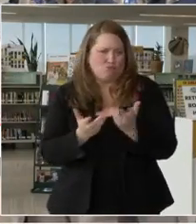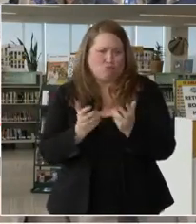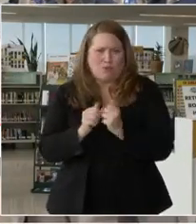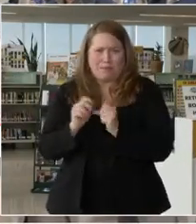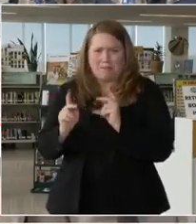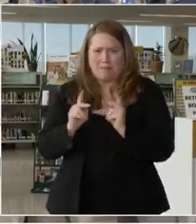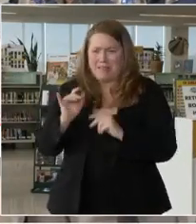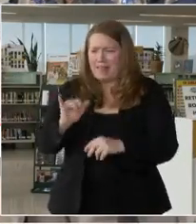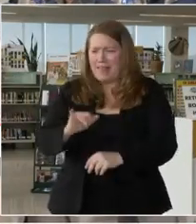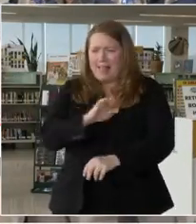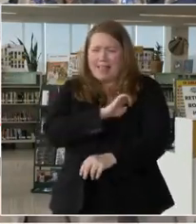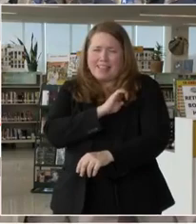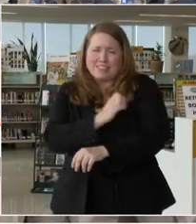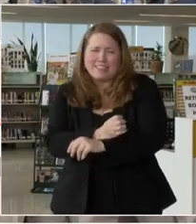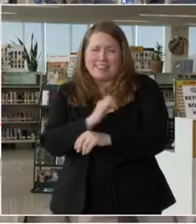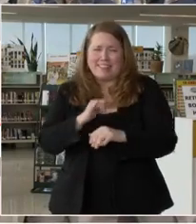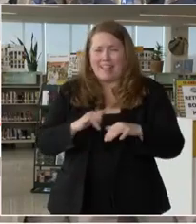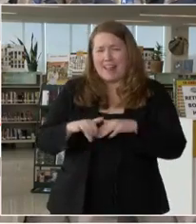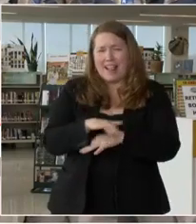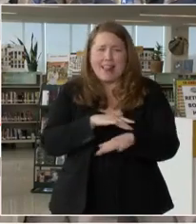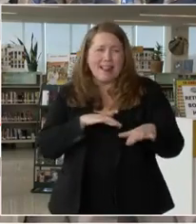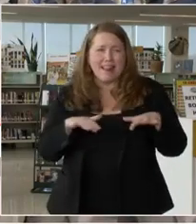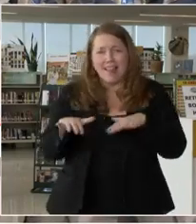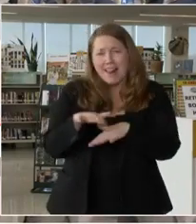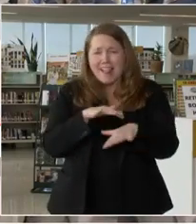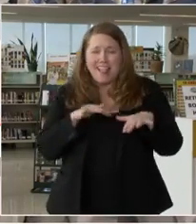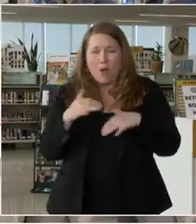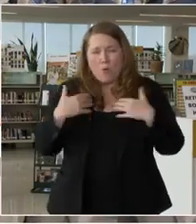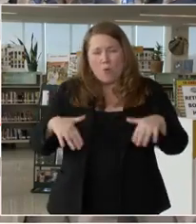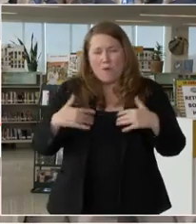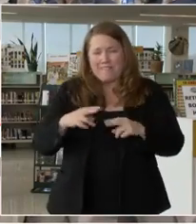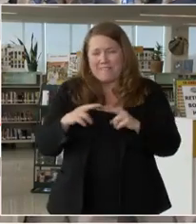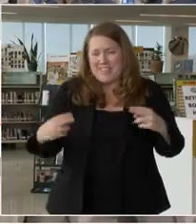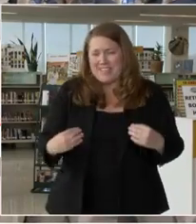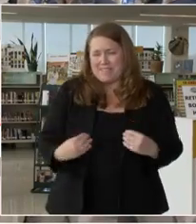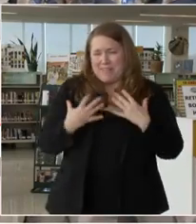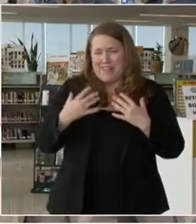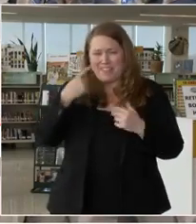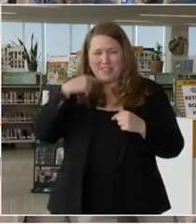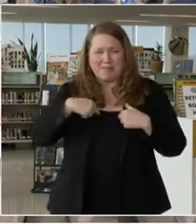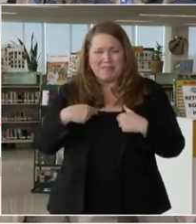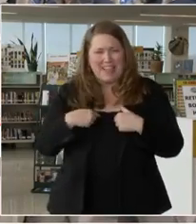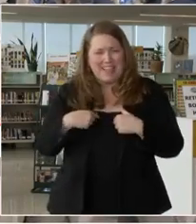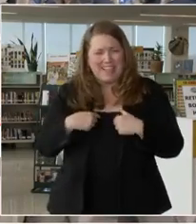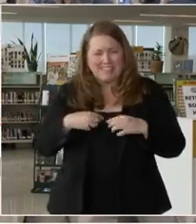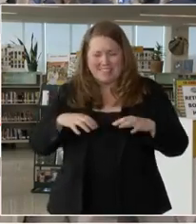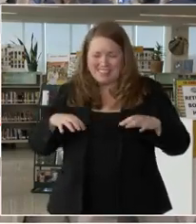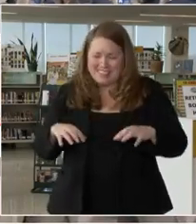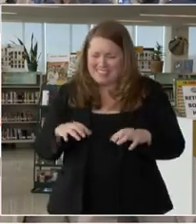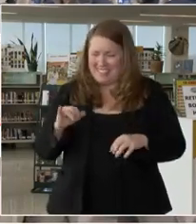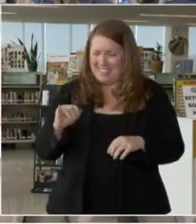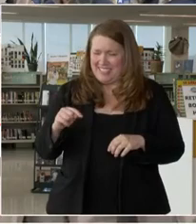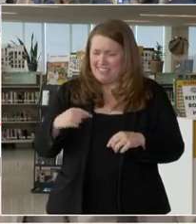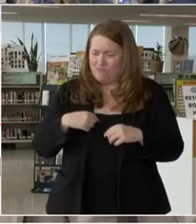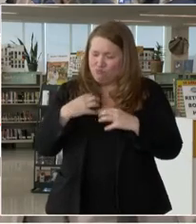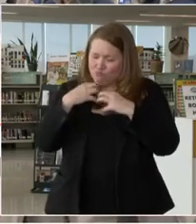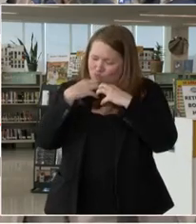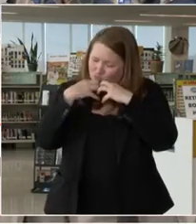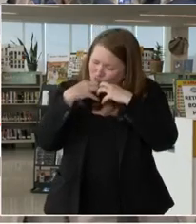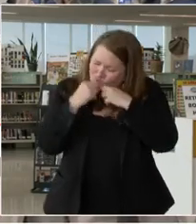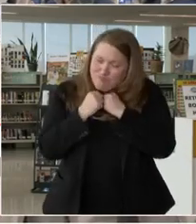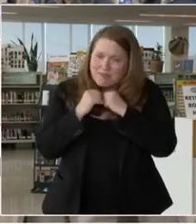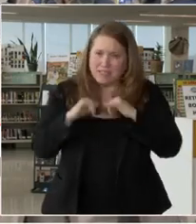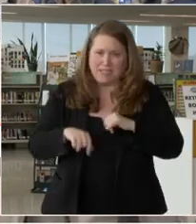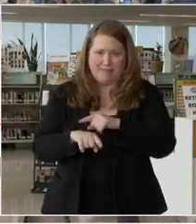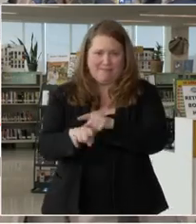energy for me. When I get an opportunity to engage and talk to you about something that I'm passionate about, something that I really